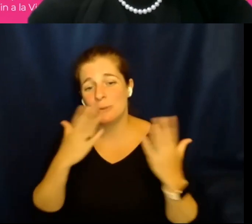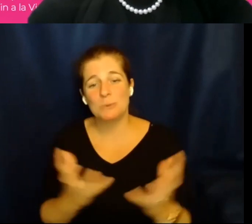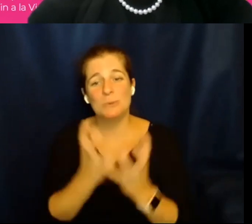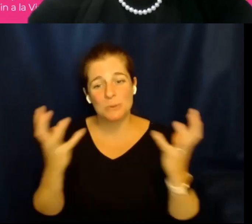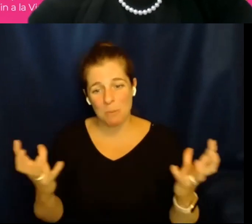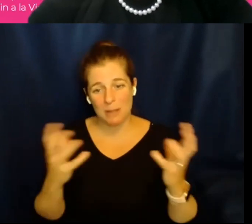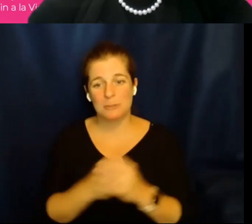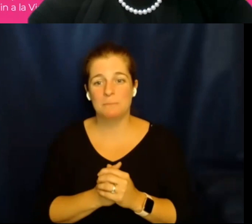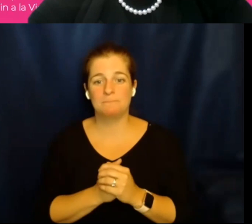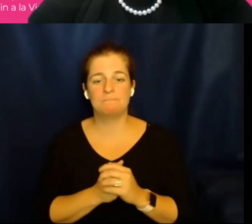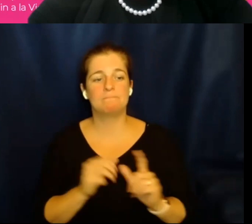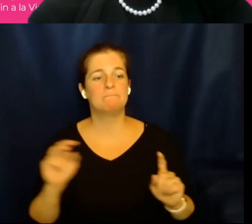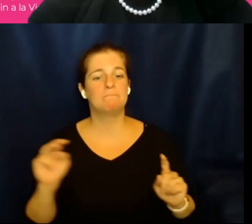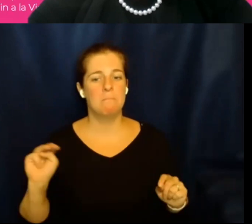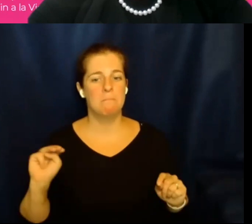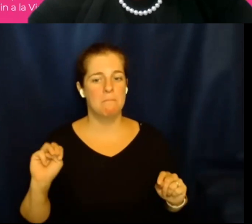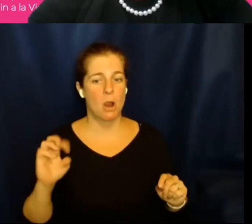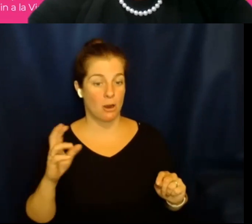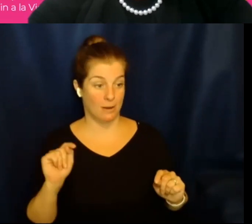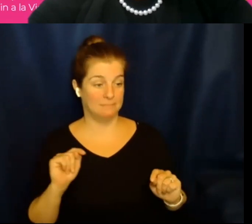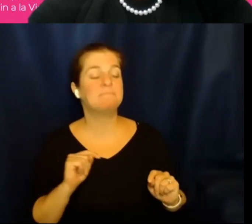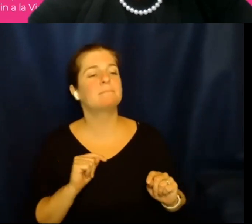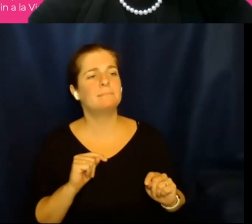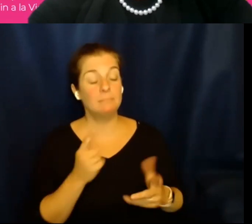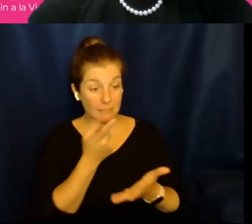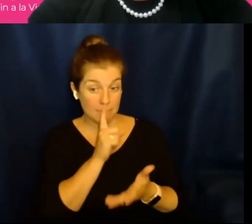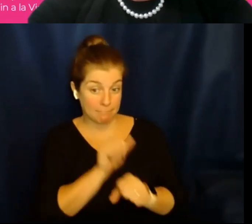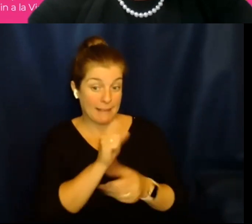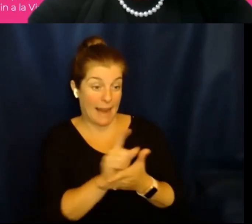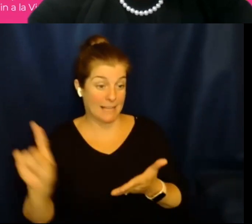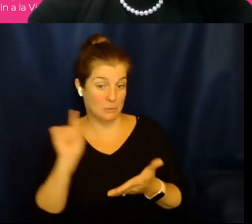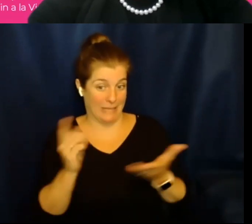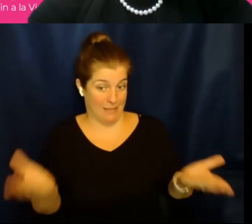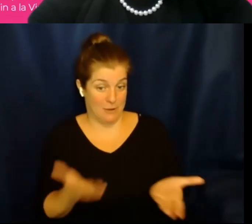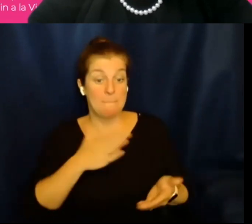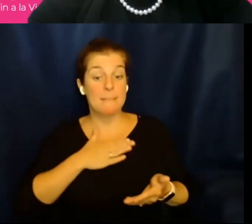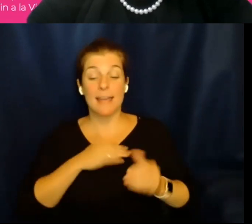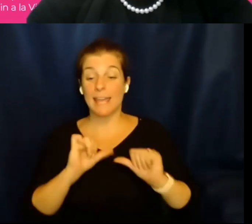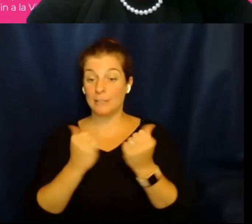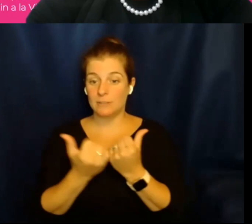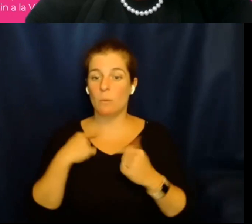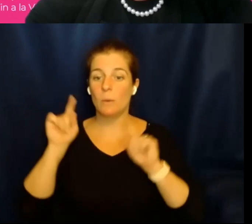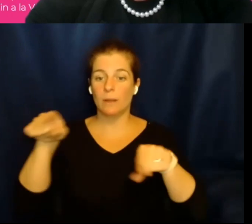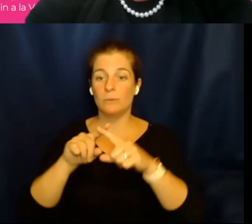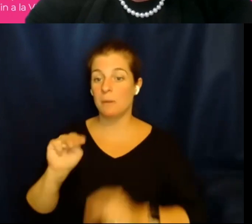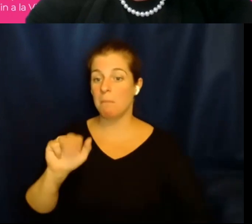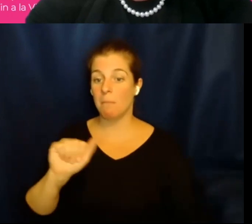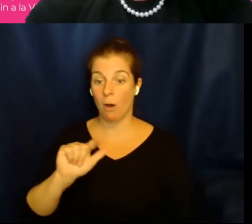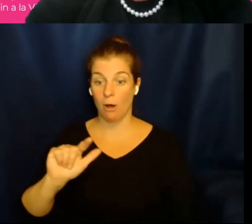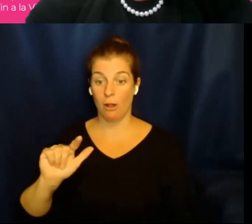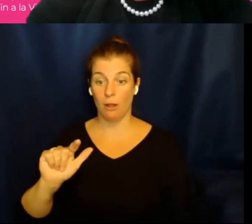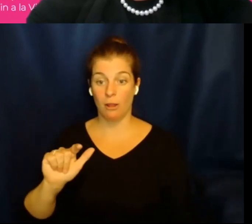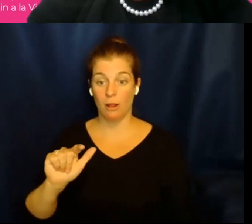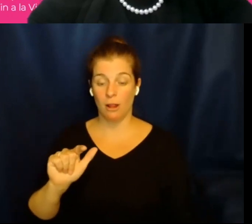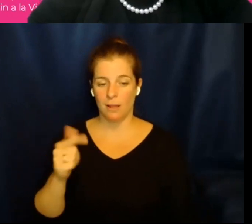And Sandy, yes, last week, actually here in my agency, we went to the mall because